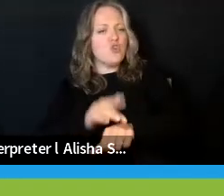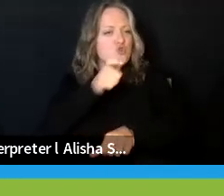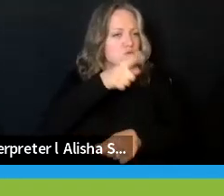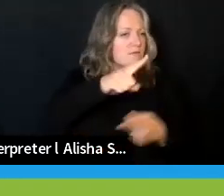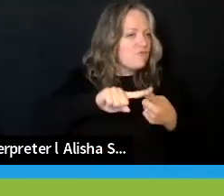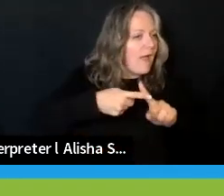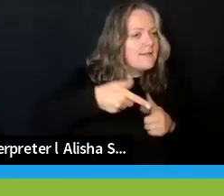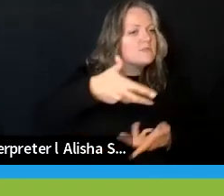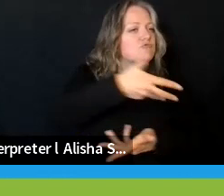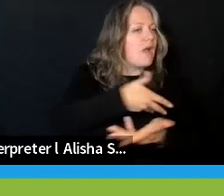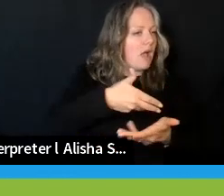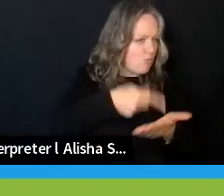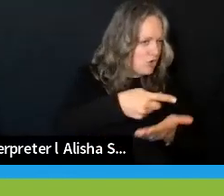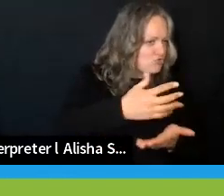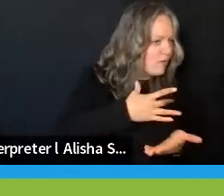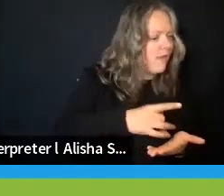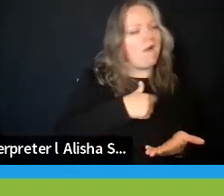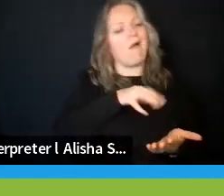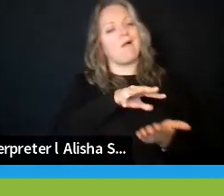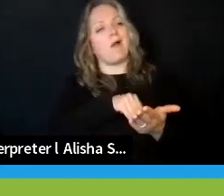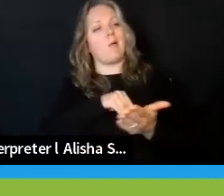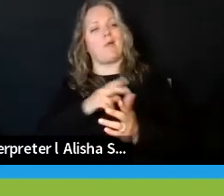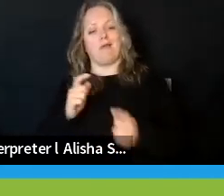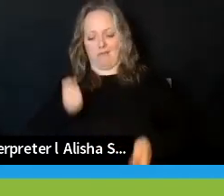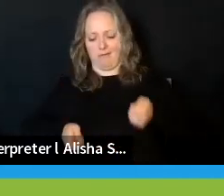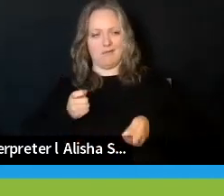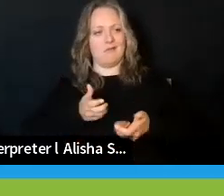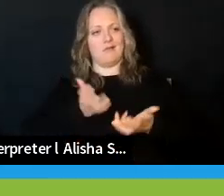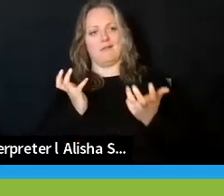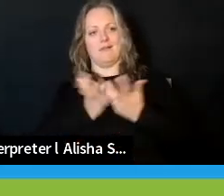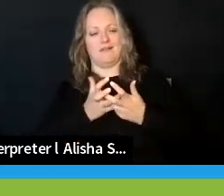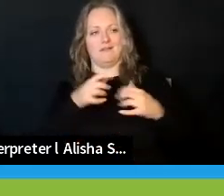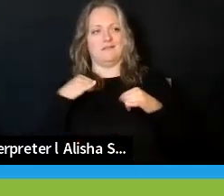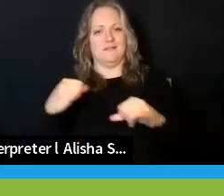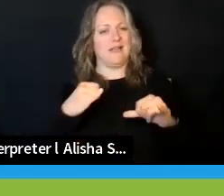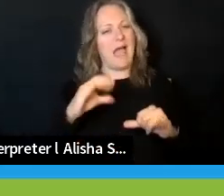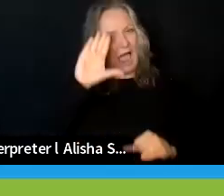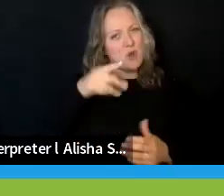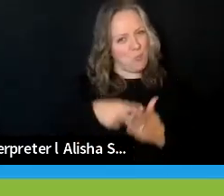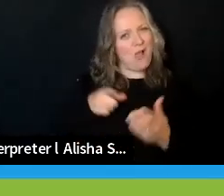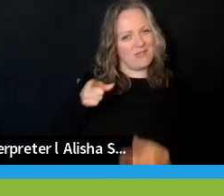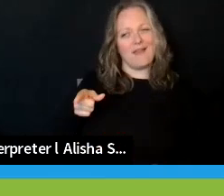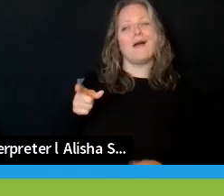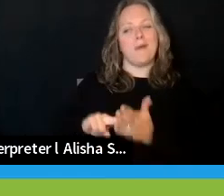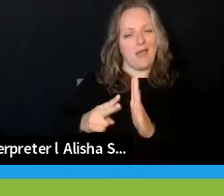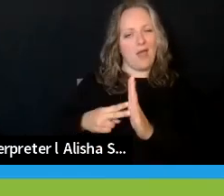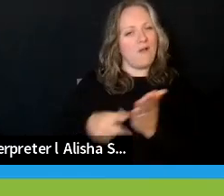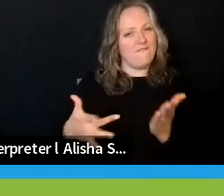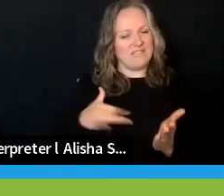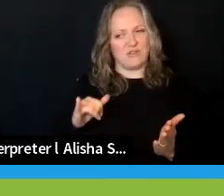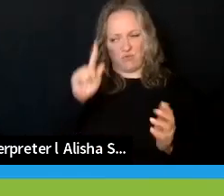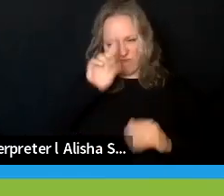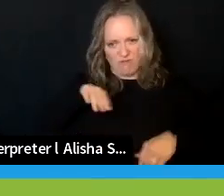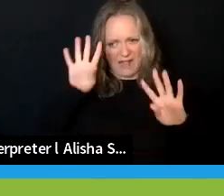out with. And I've been there. I know what that feels like, to just like kind of freak out and think for